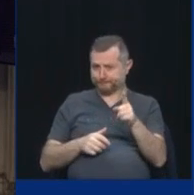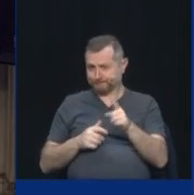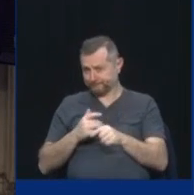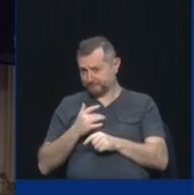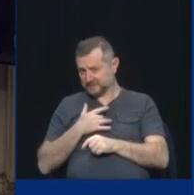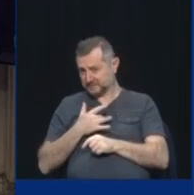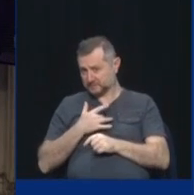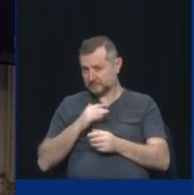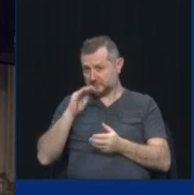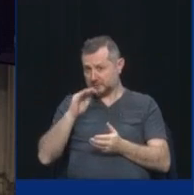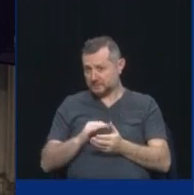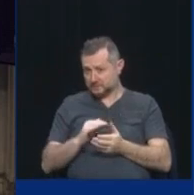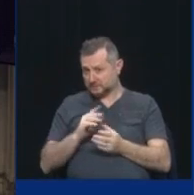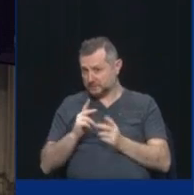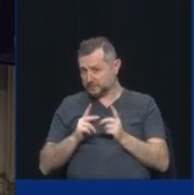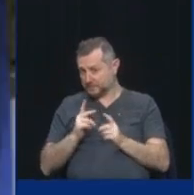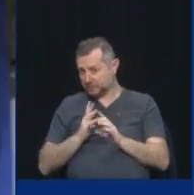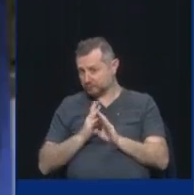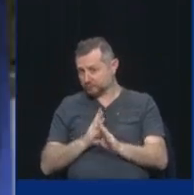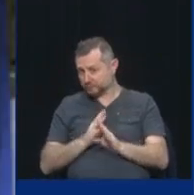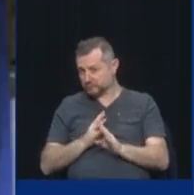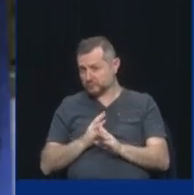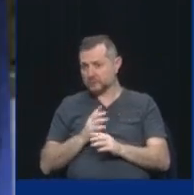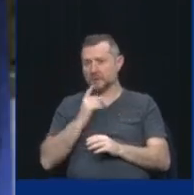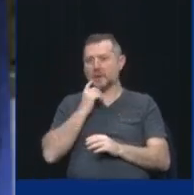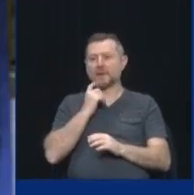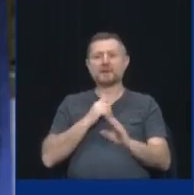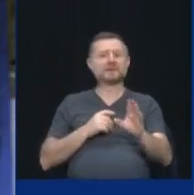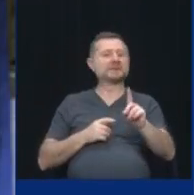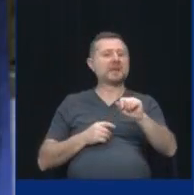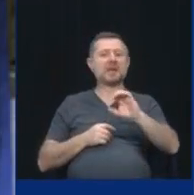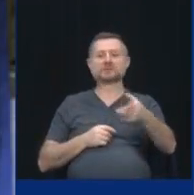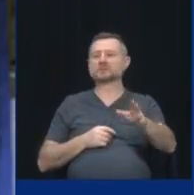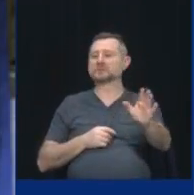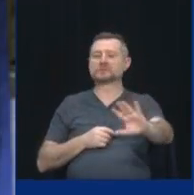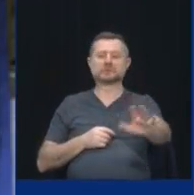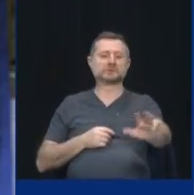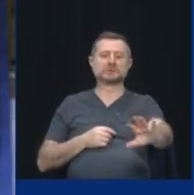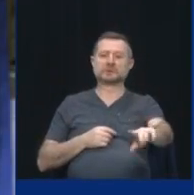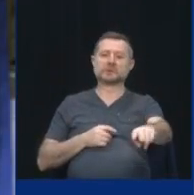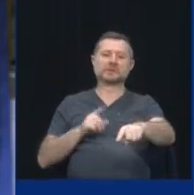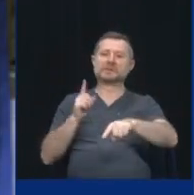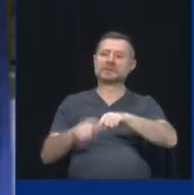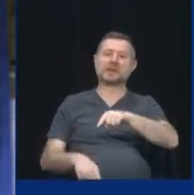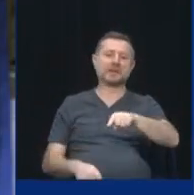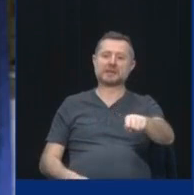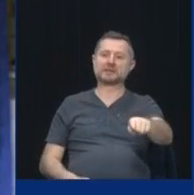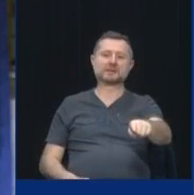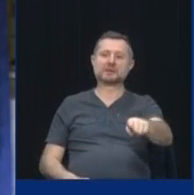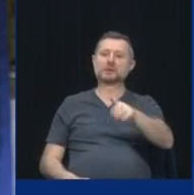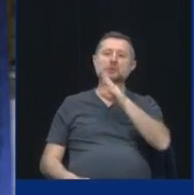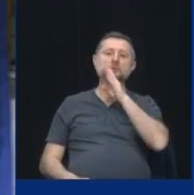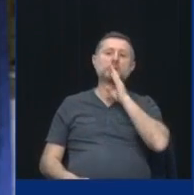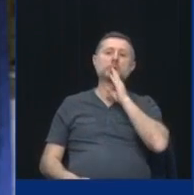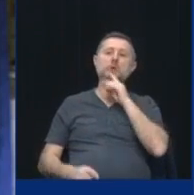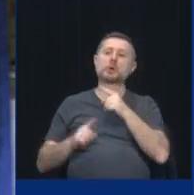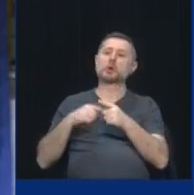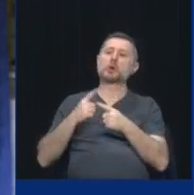into Midtown in the future? Zach, it can't be. There can't be. You're talking about a diminished New